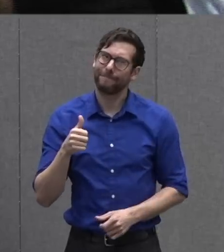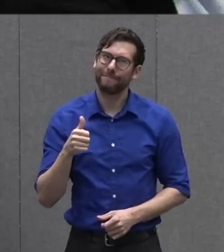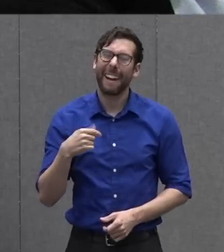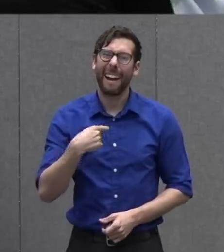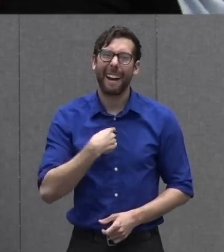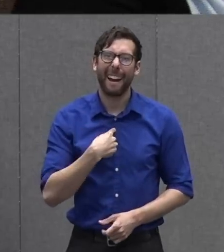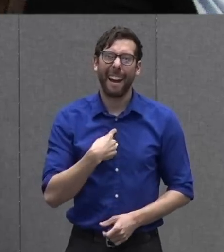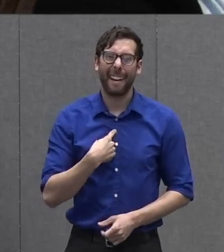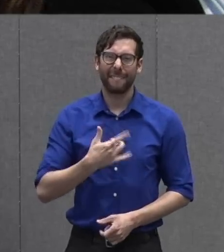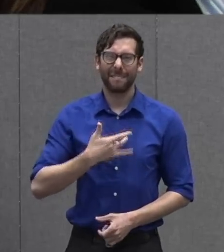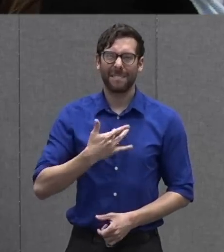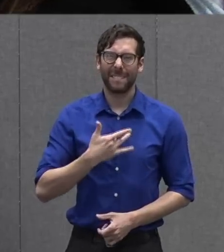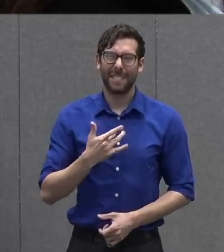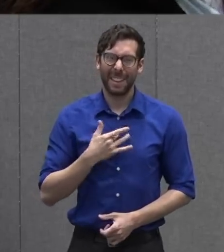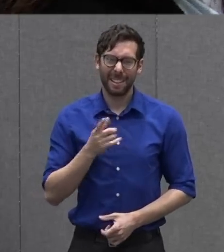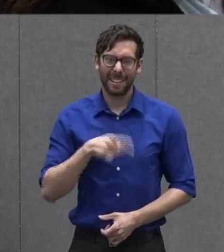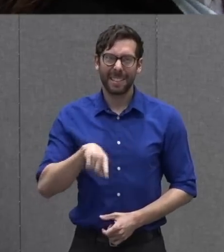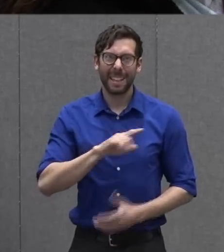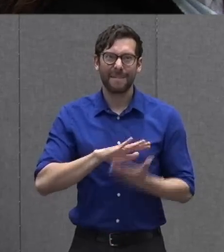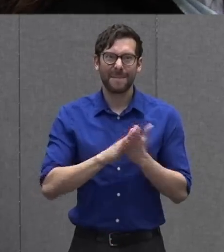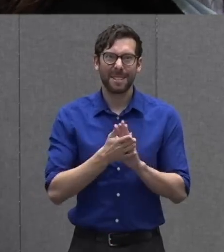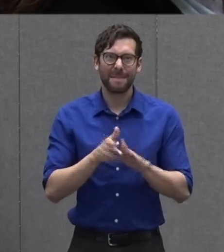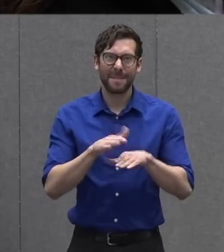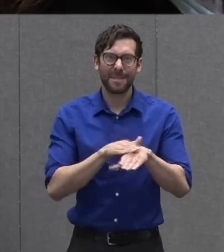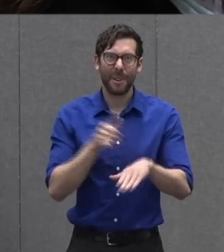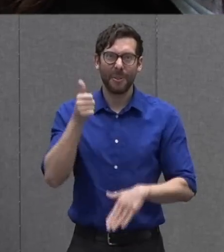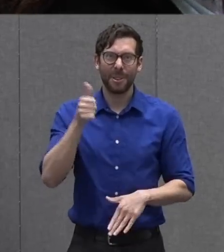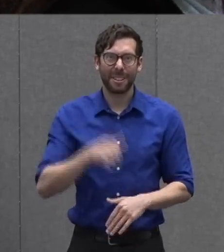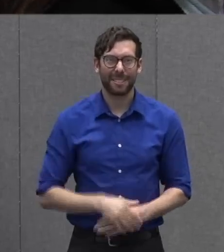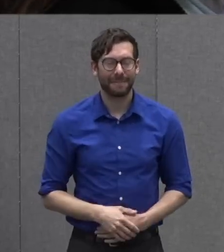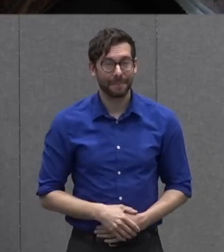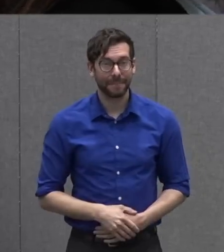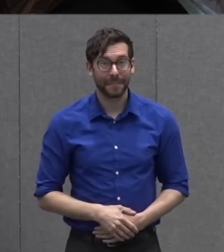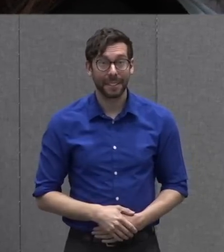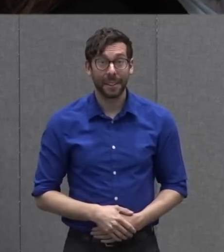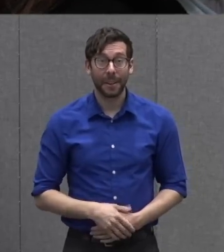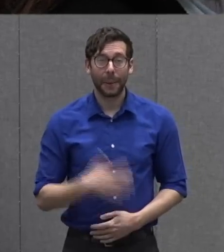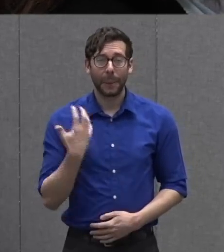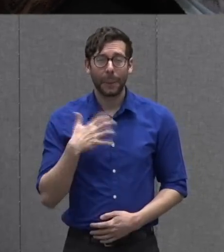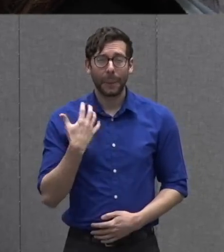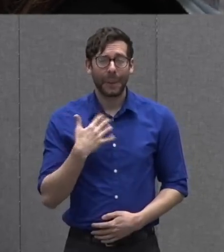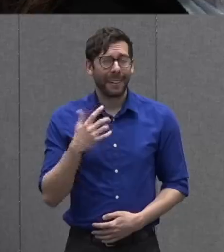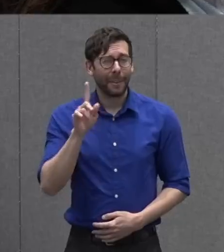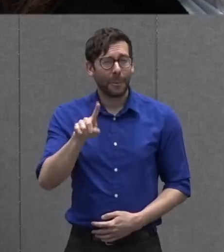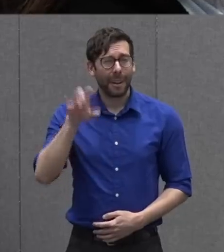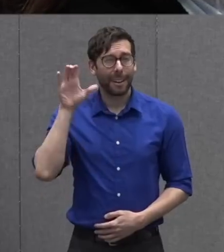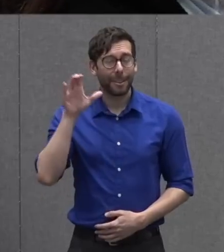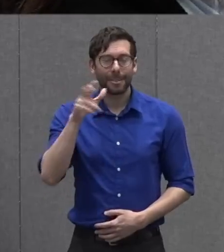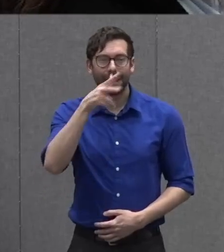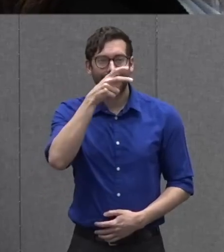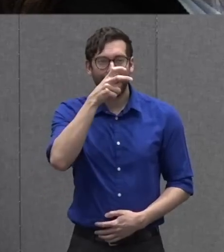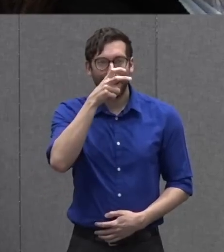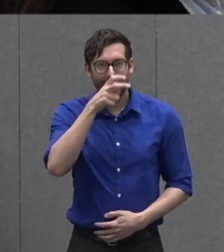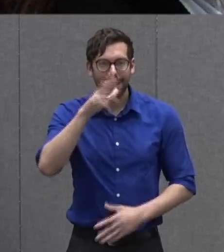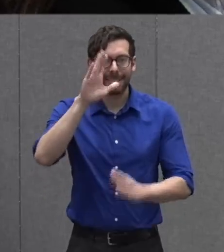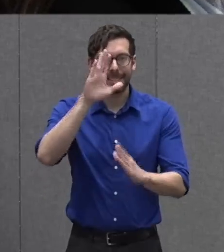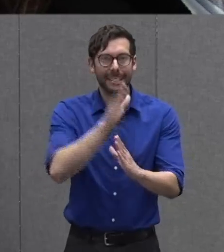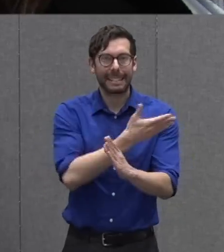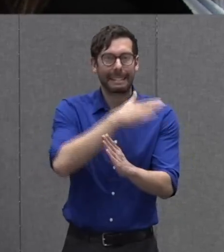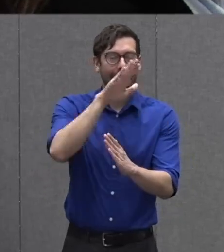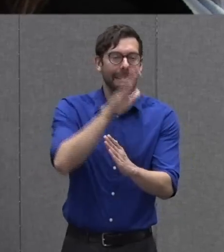slower. Oh no. 100 ants were singing and marching in 10